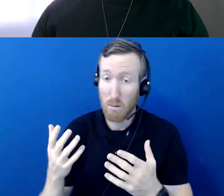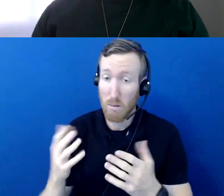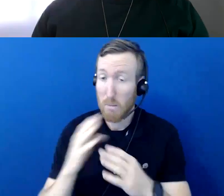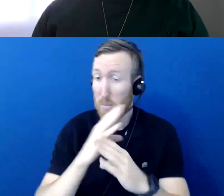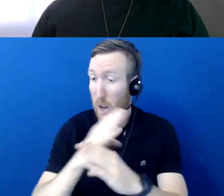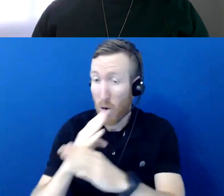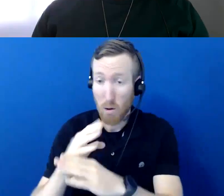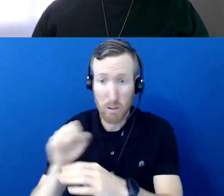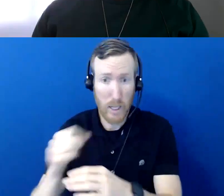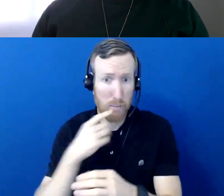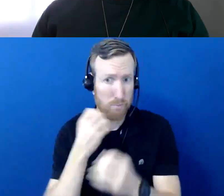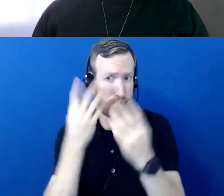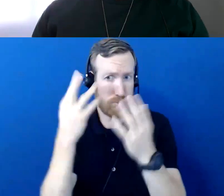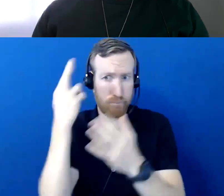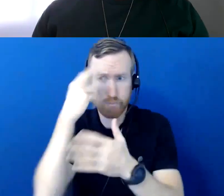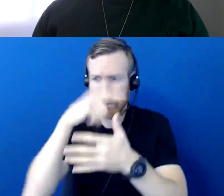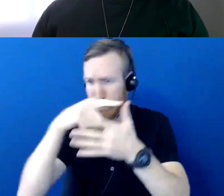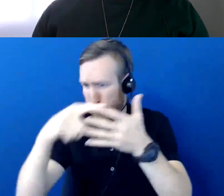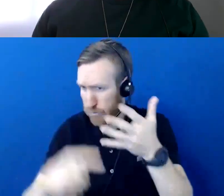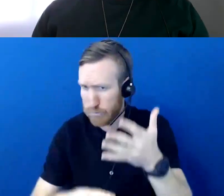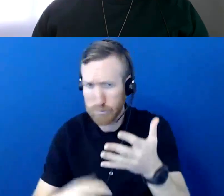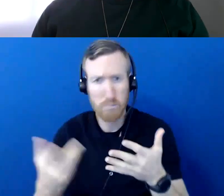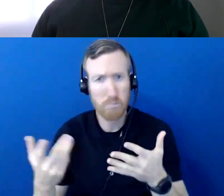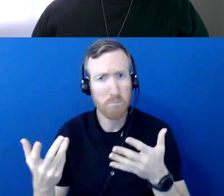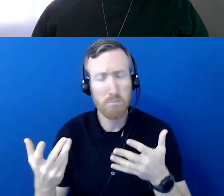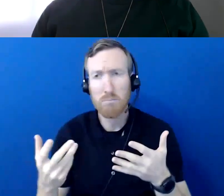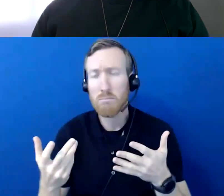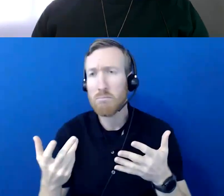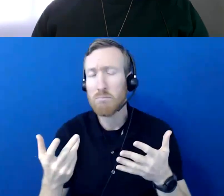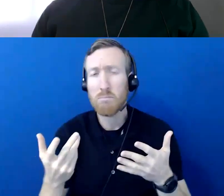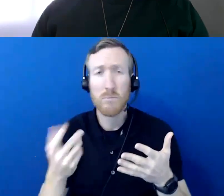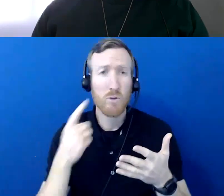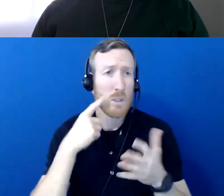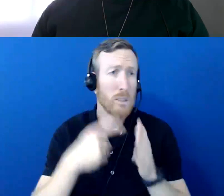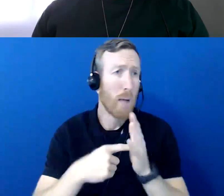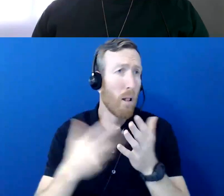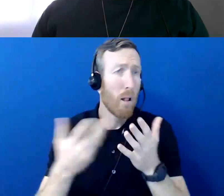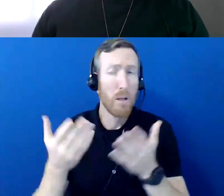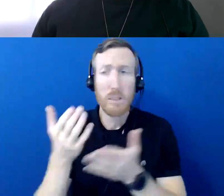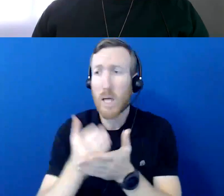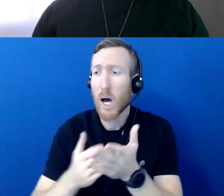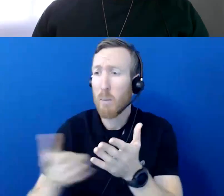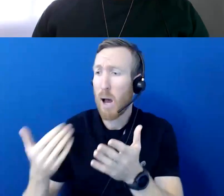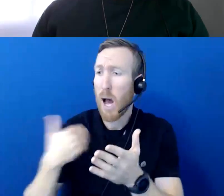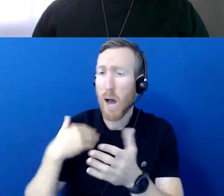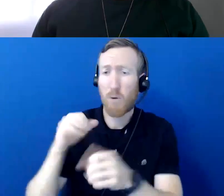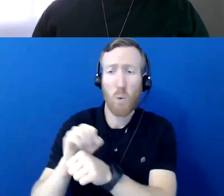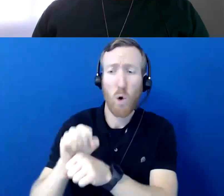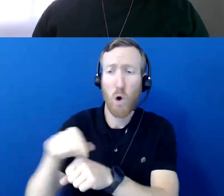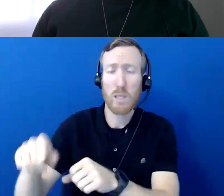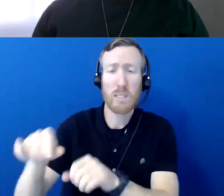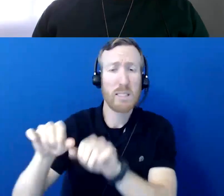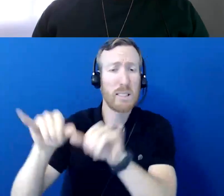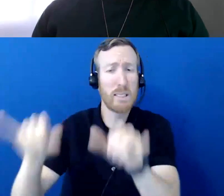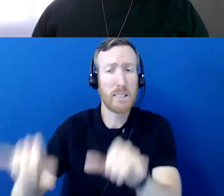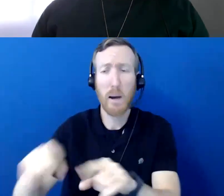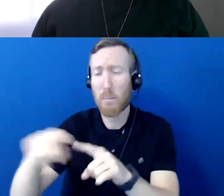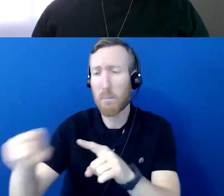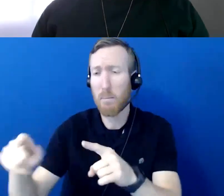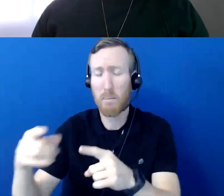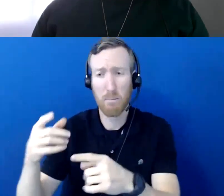a lot of things. They may be due to systems that the person cannot use. It may